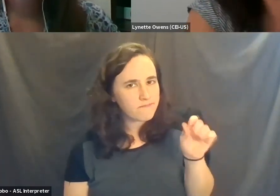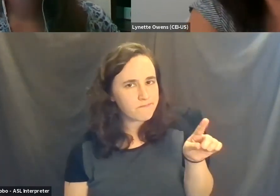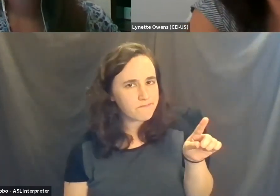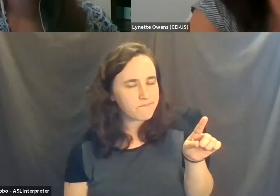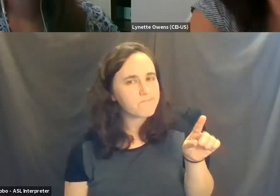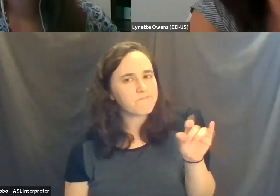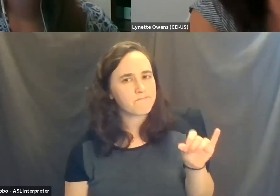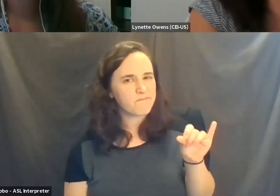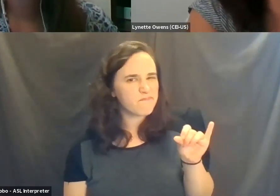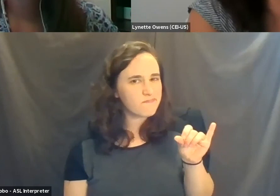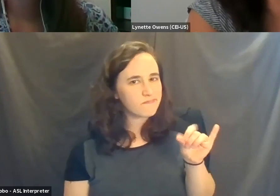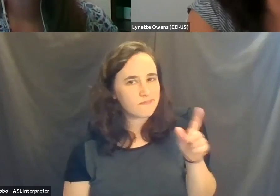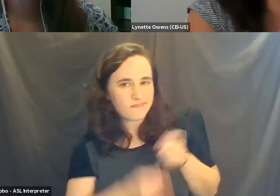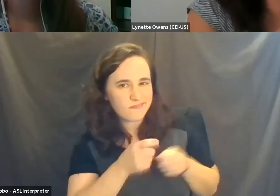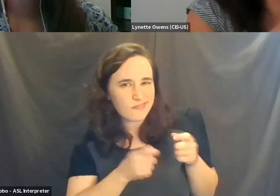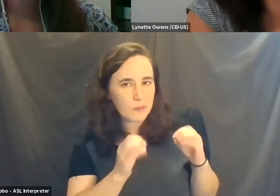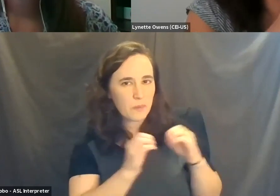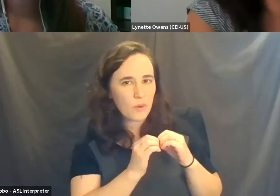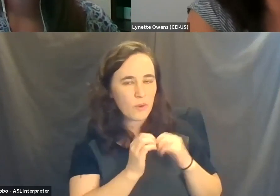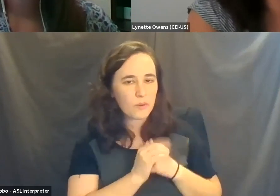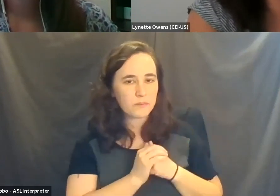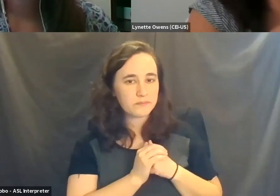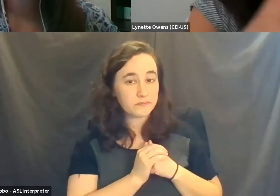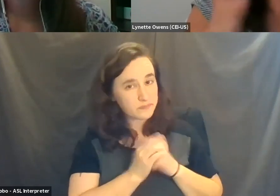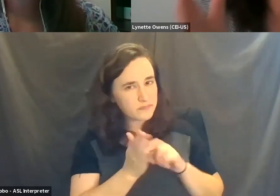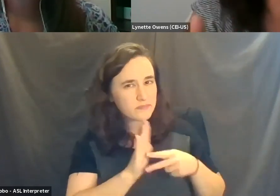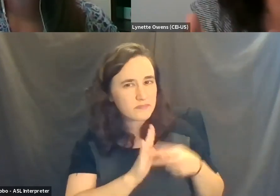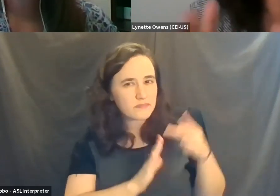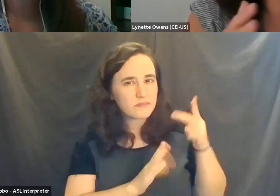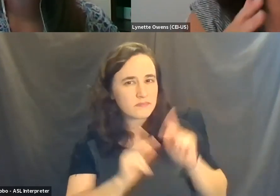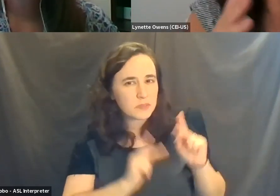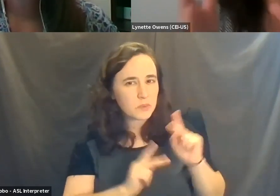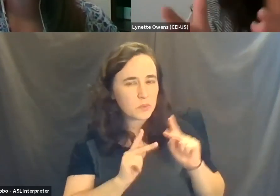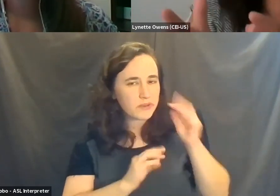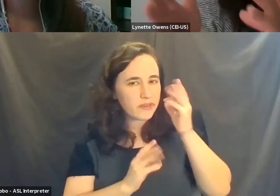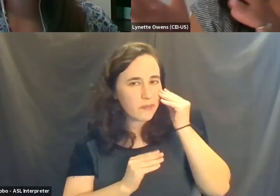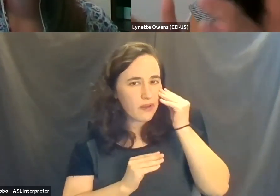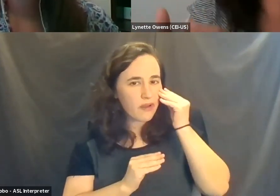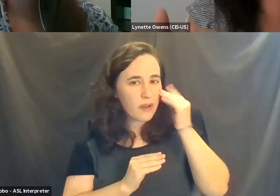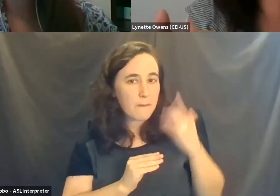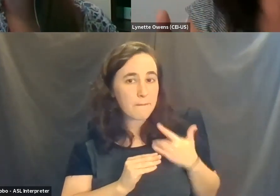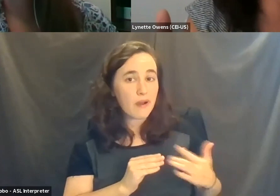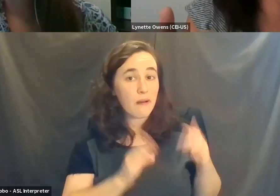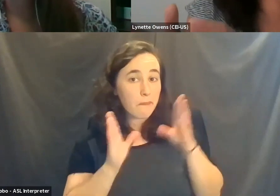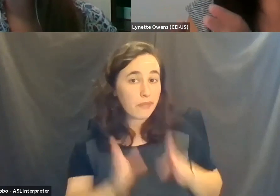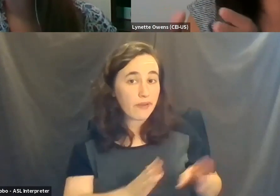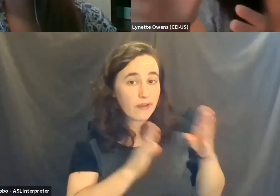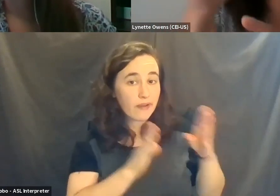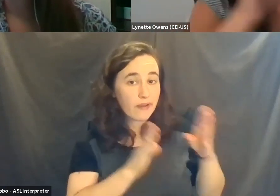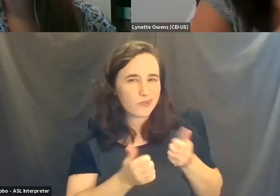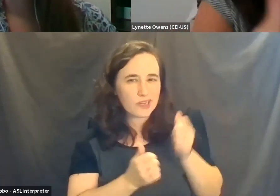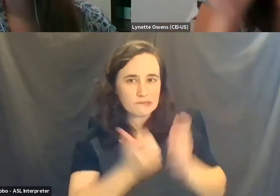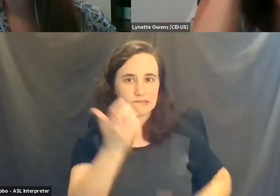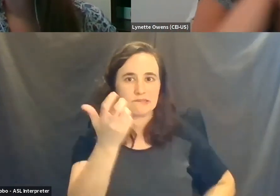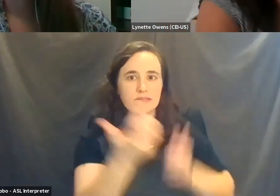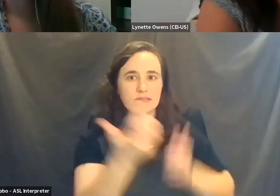Just digging into this a little bit, were people planning towards existing criteria and curriculum and just